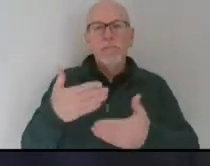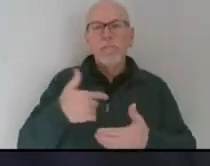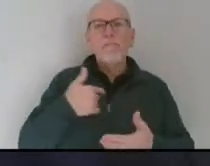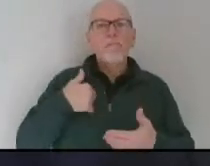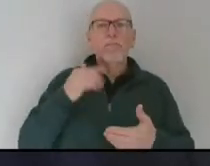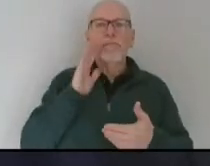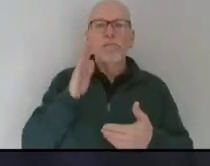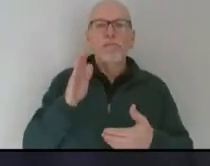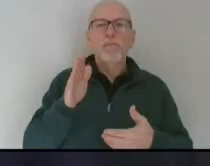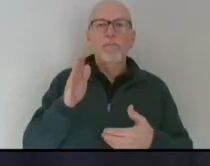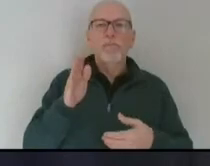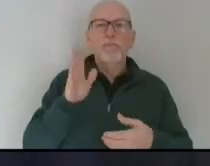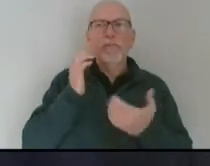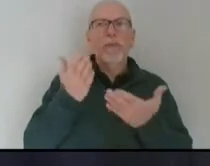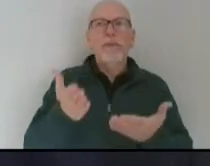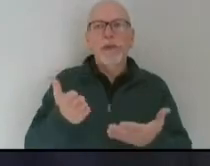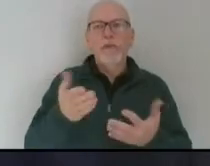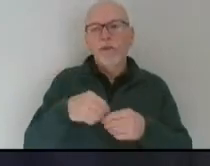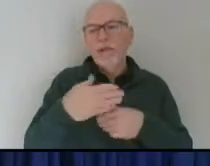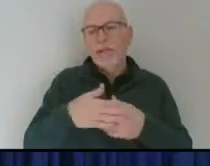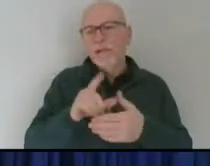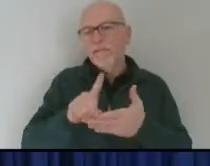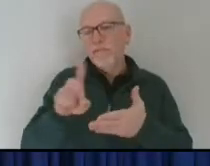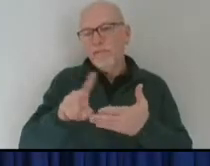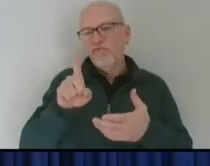she said, we'll be there through here in the next couple of weeks.